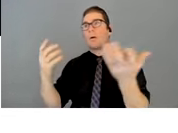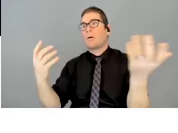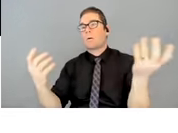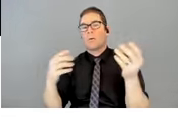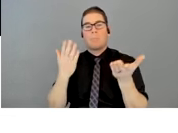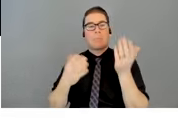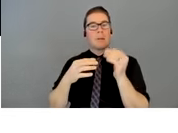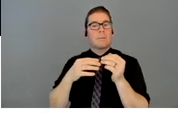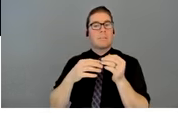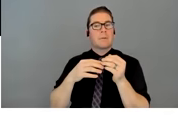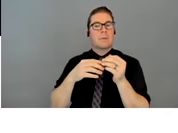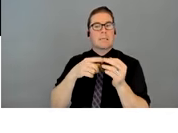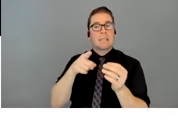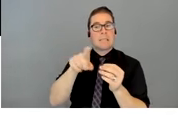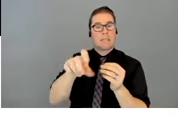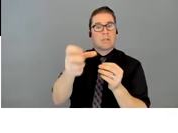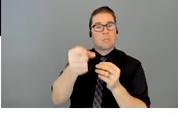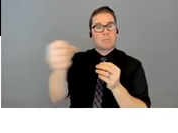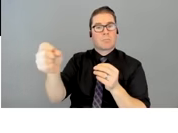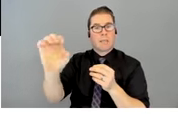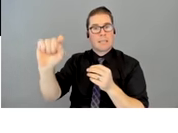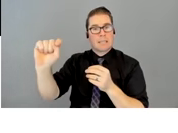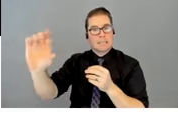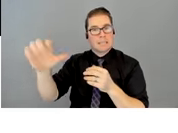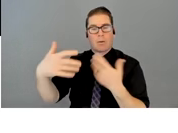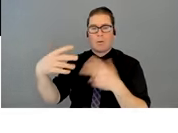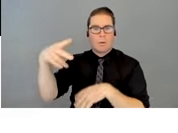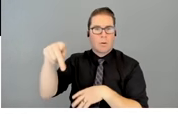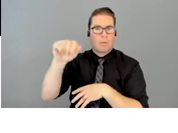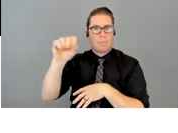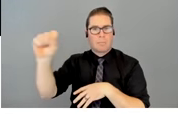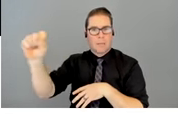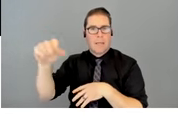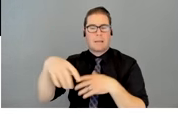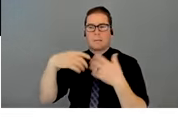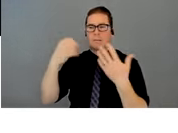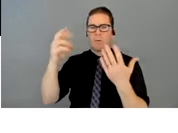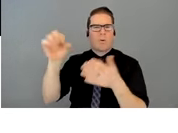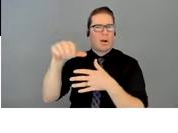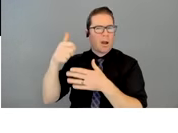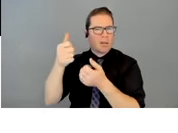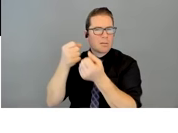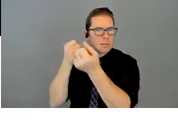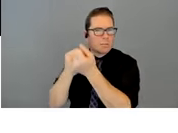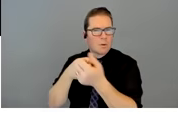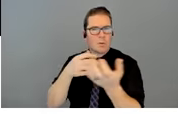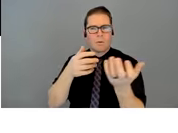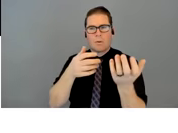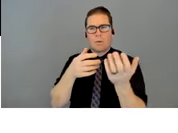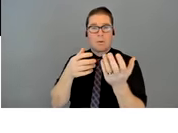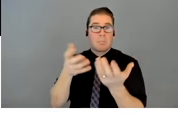part of ETC or PASS. Maybe they need some other kind of support that happens to be